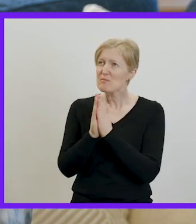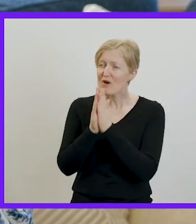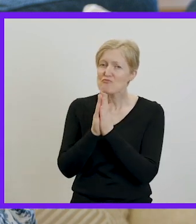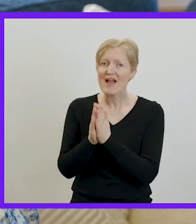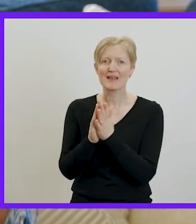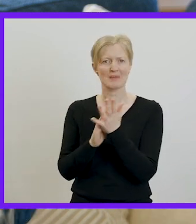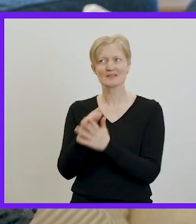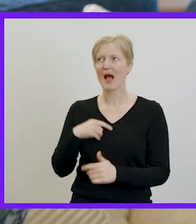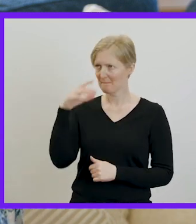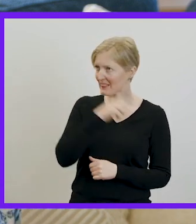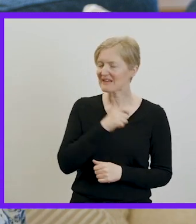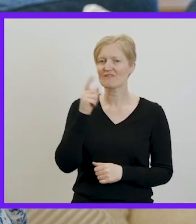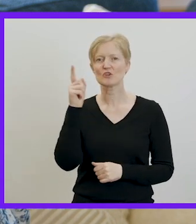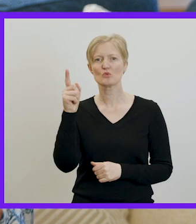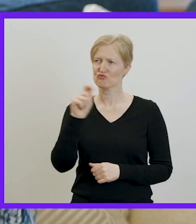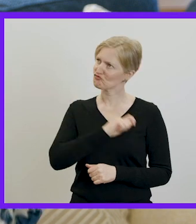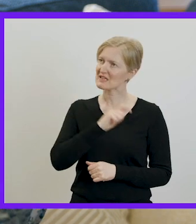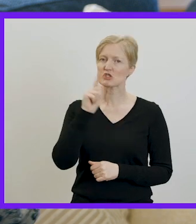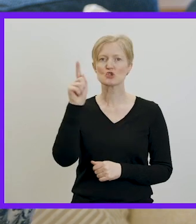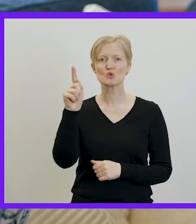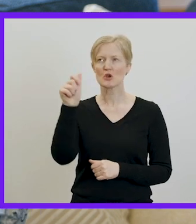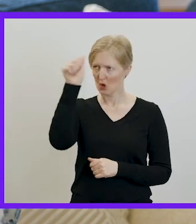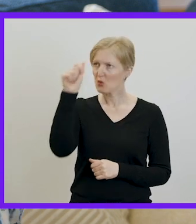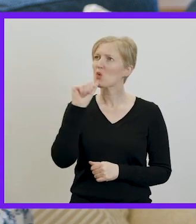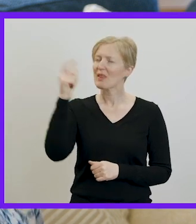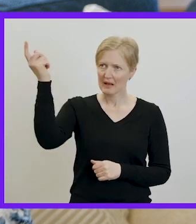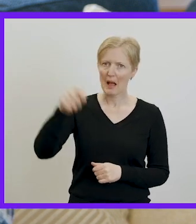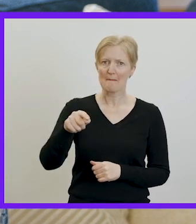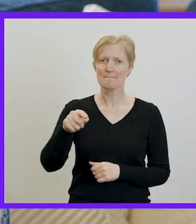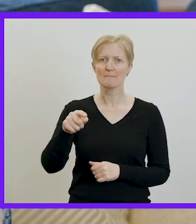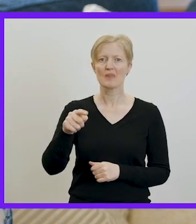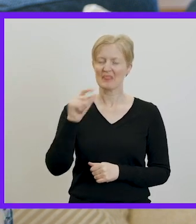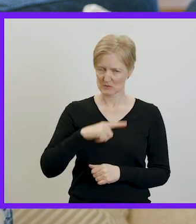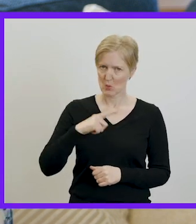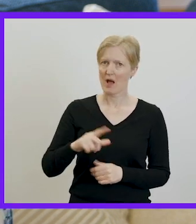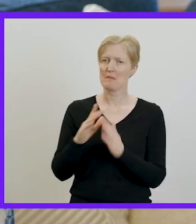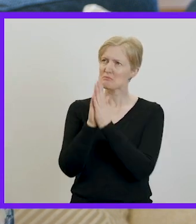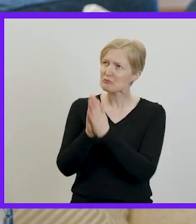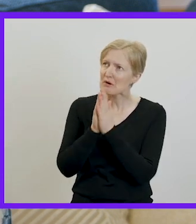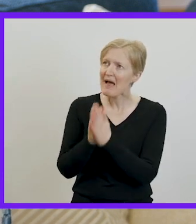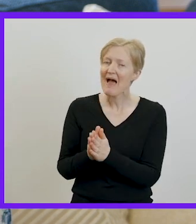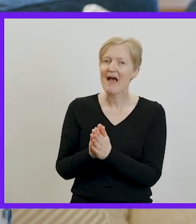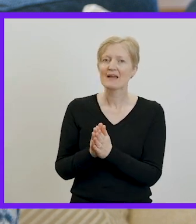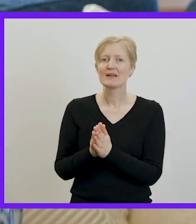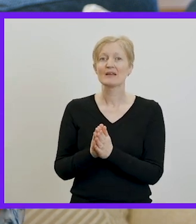I believe in you. I trust you. I believe that you're going to keep coming through, and so I'm going to keep on praying. When you pray